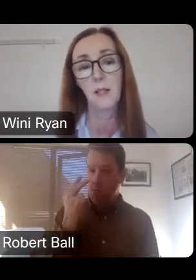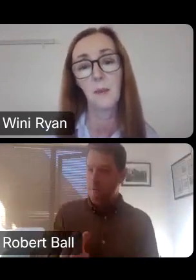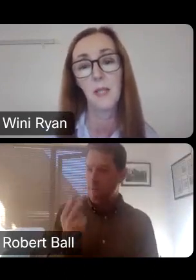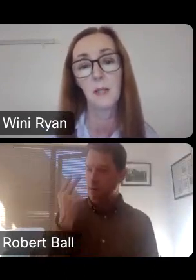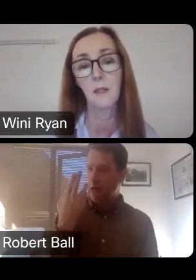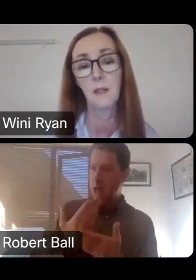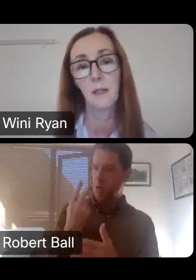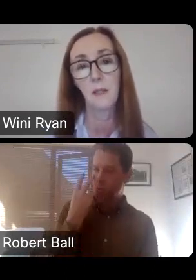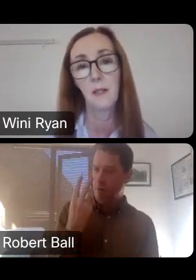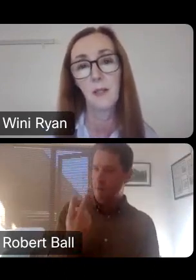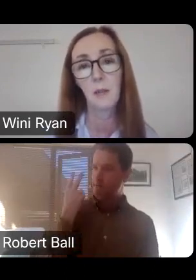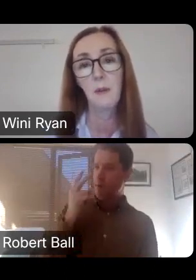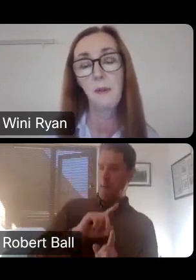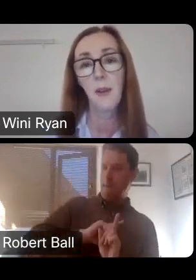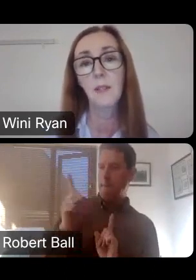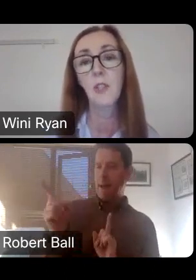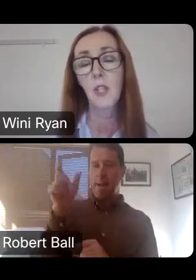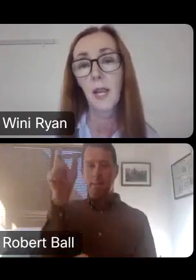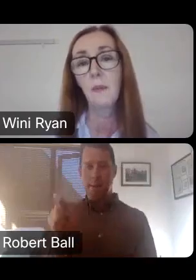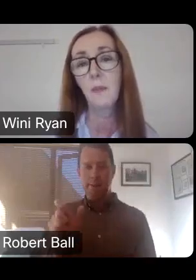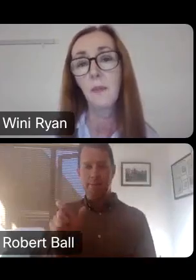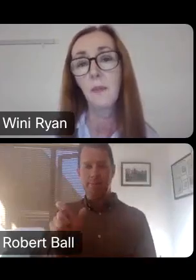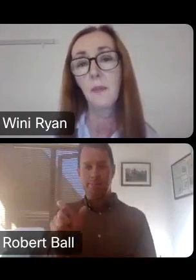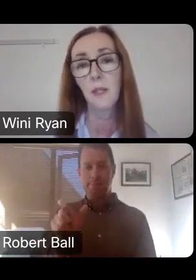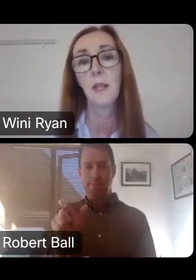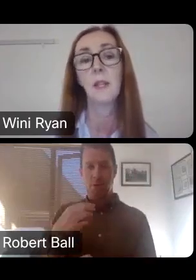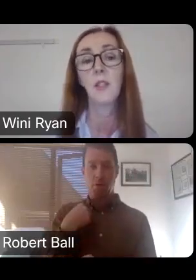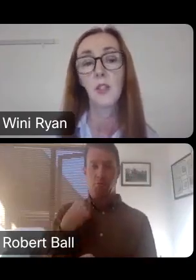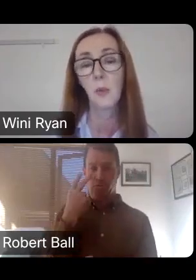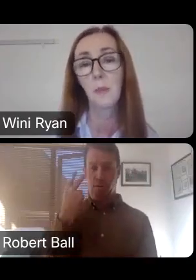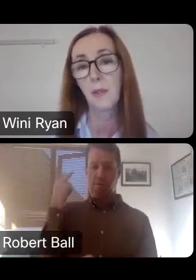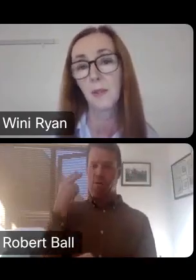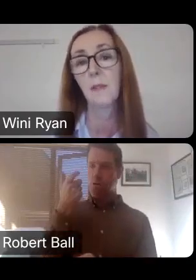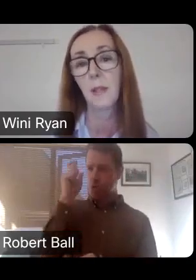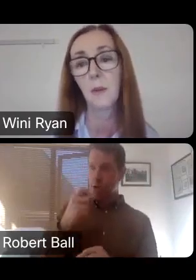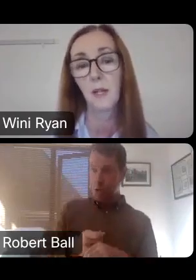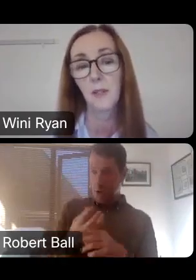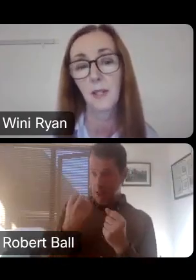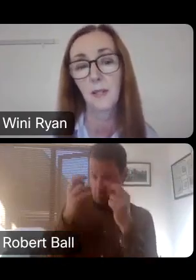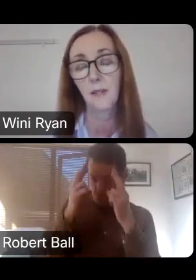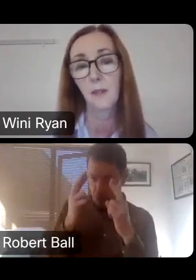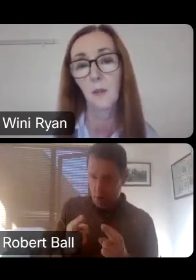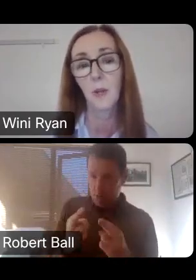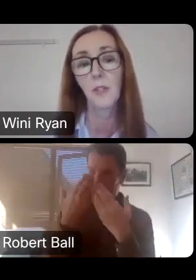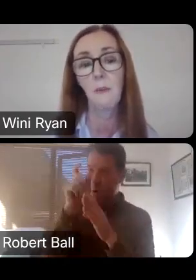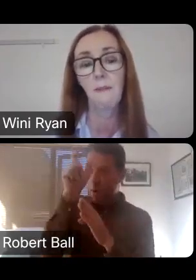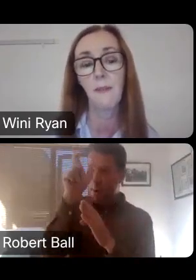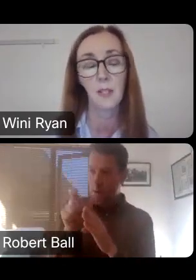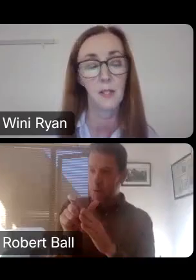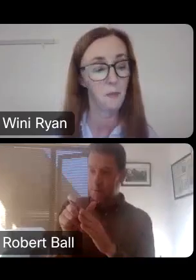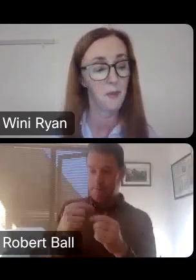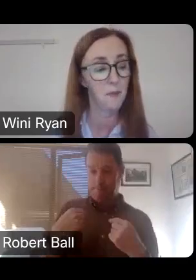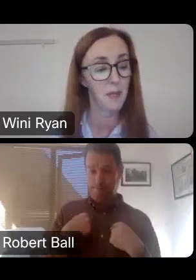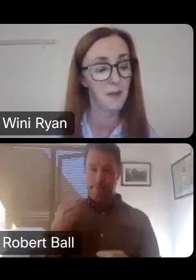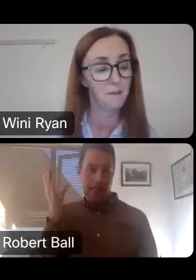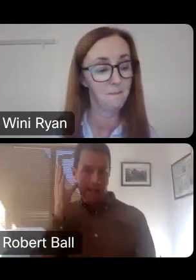back to the patient? And we reflect to check we've got it right and to show the person that we're listening. So what's your reflection?